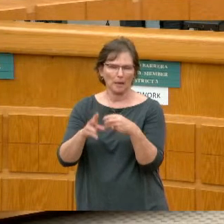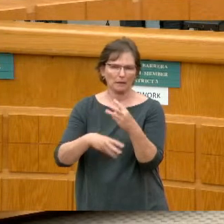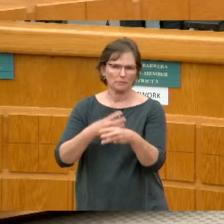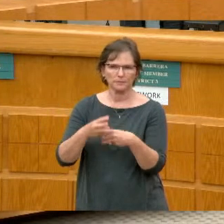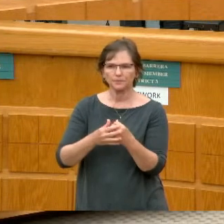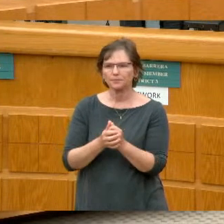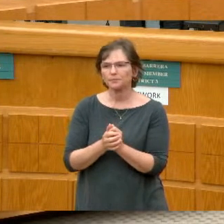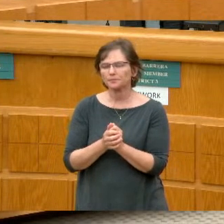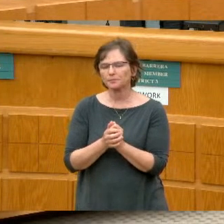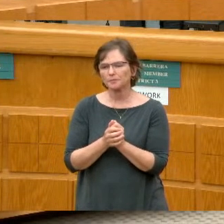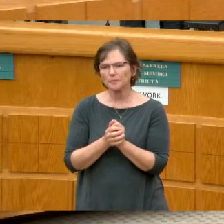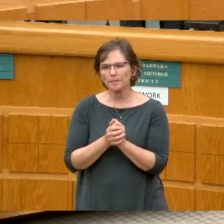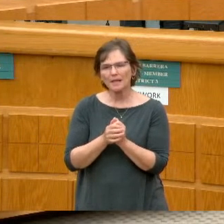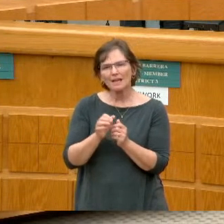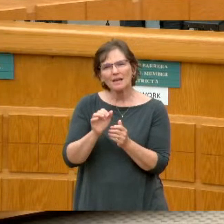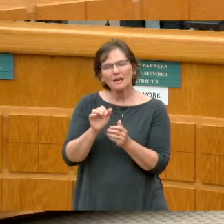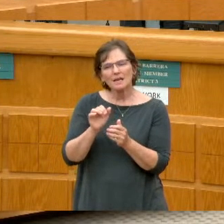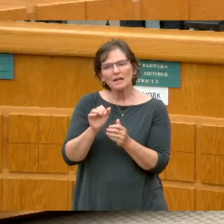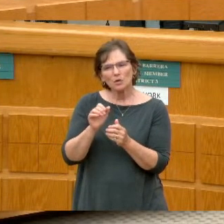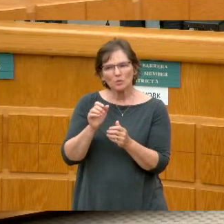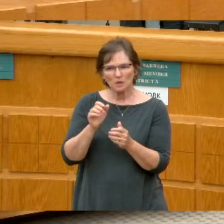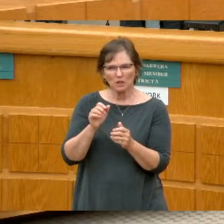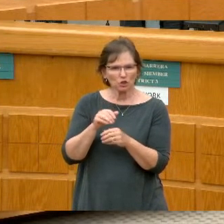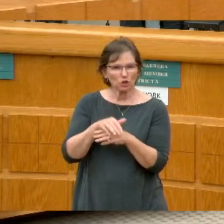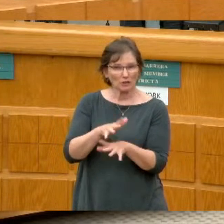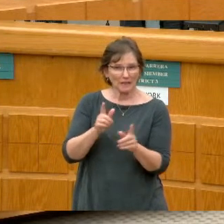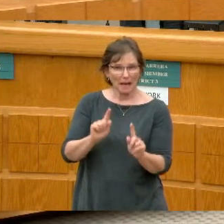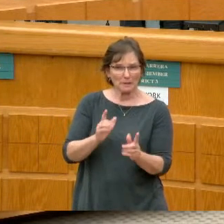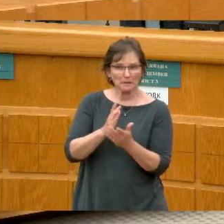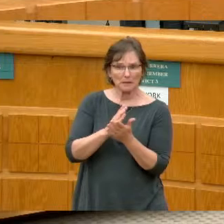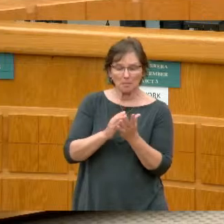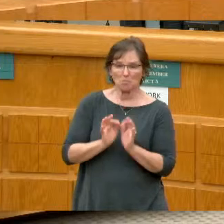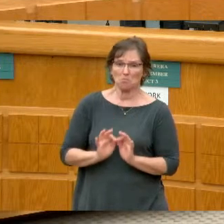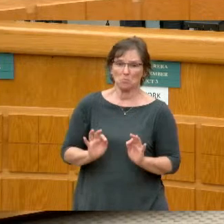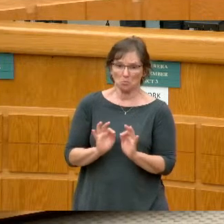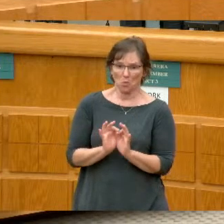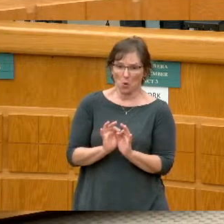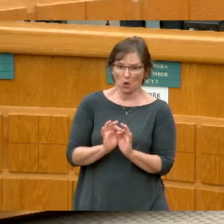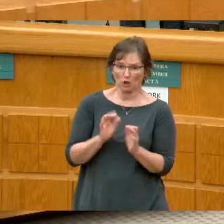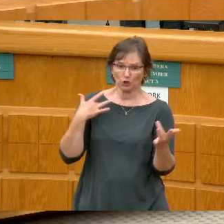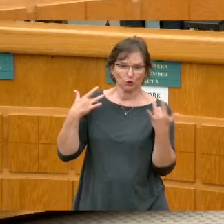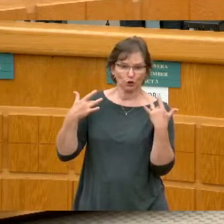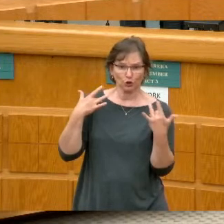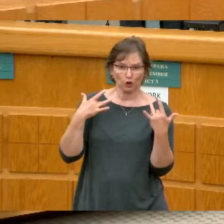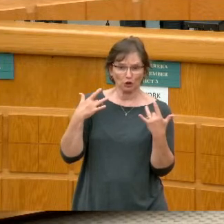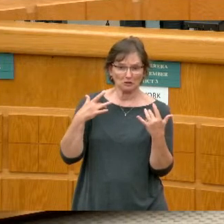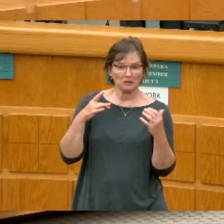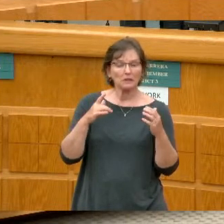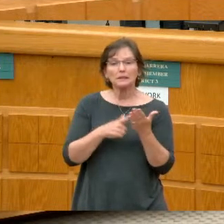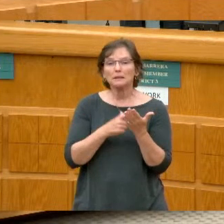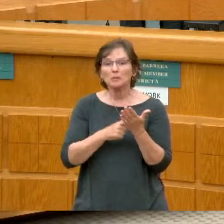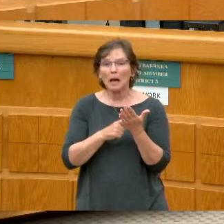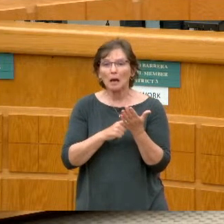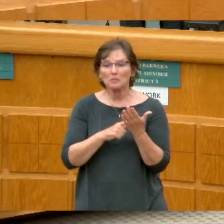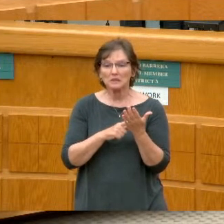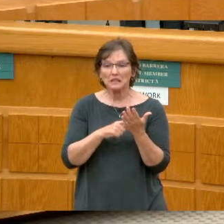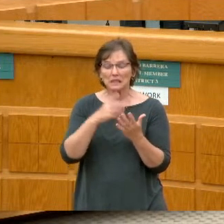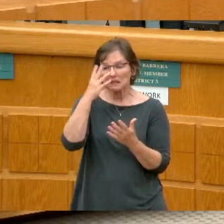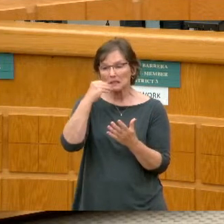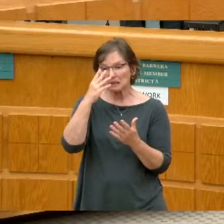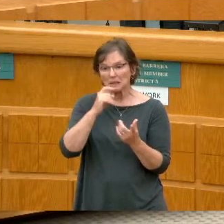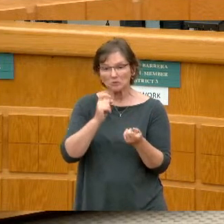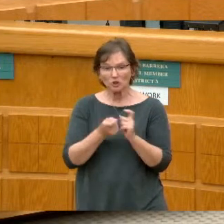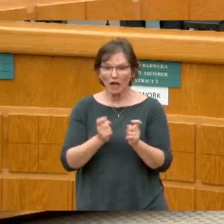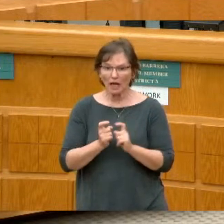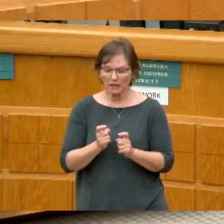interaction. And so while these actions are absolutely necessary to reduce the spread of COVID-19, I